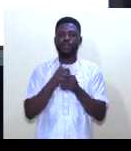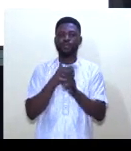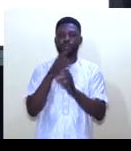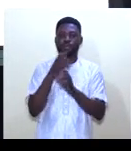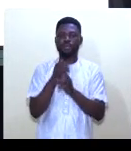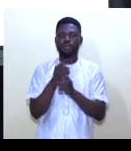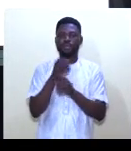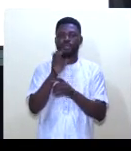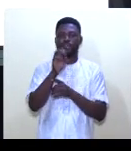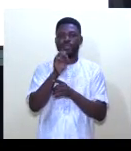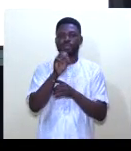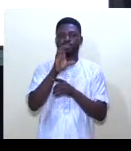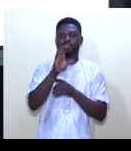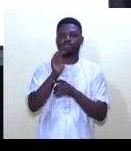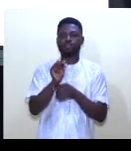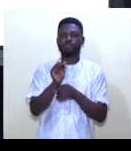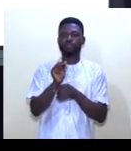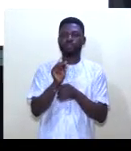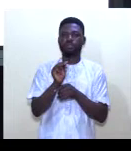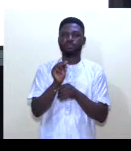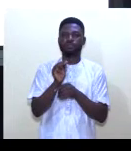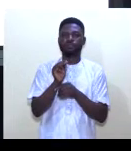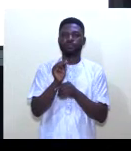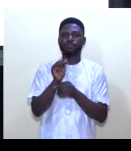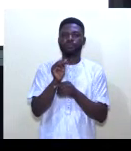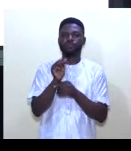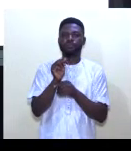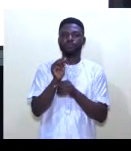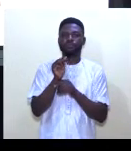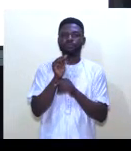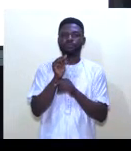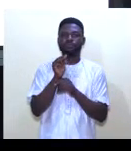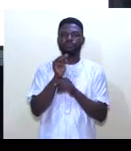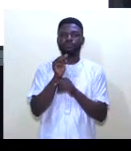get 30 centimeters.